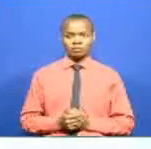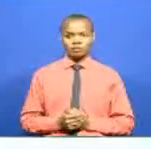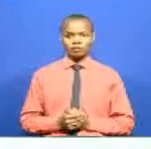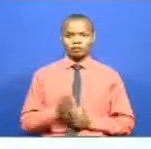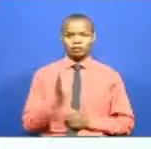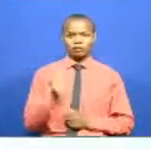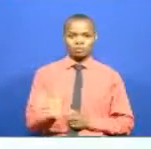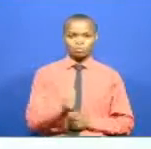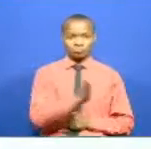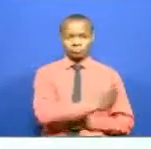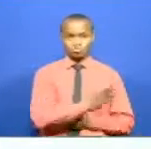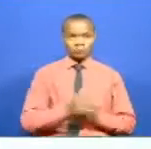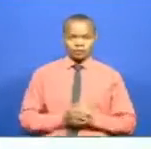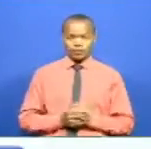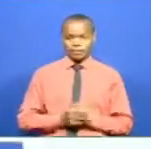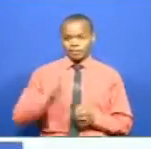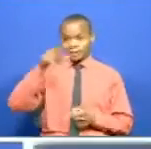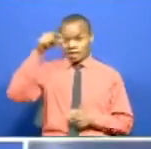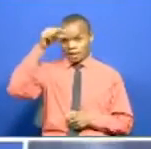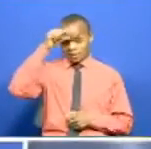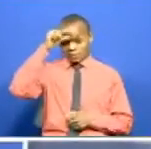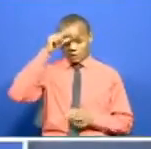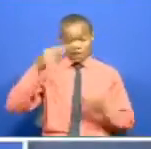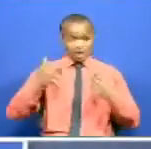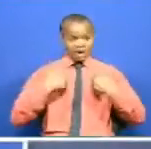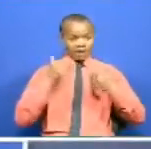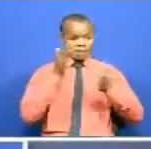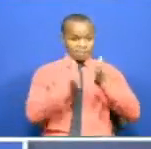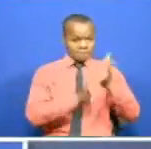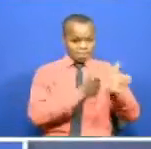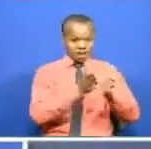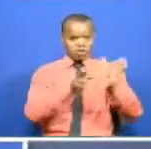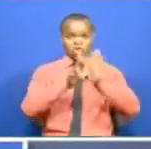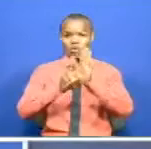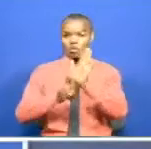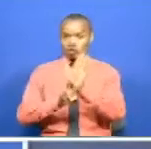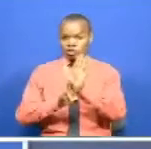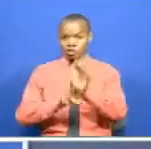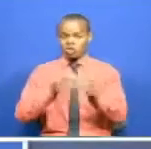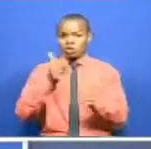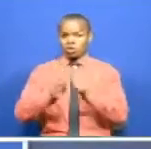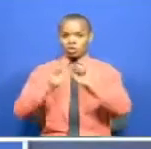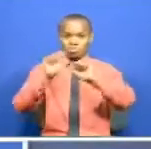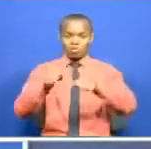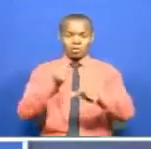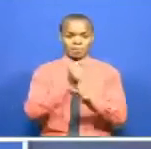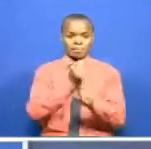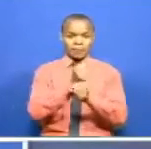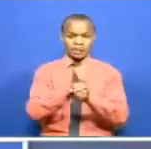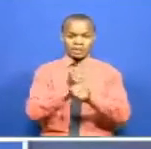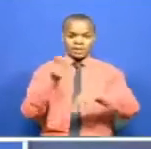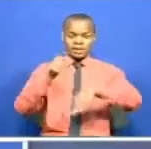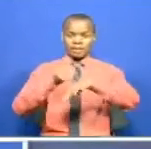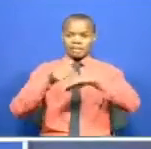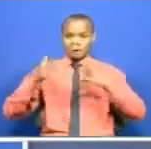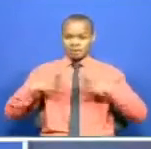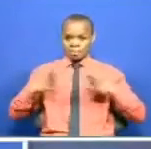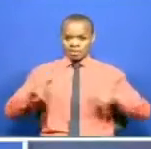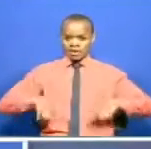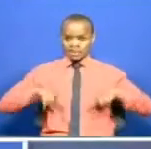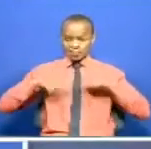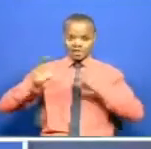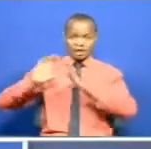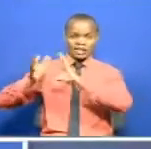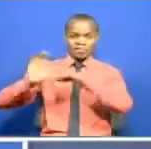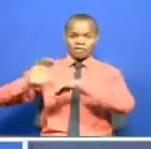Let's shift gears. The government has put in place elaborate measures that will facilitate the resettlement of squatters in Kilifi County. Kilifi